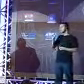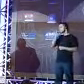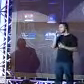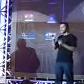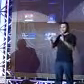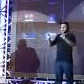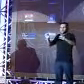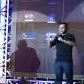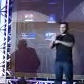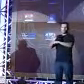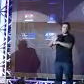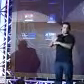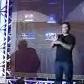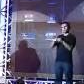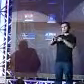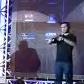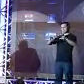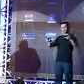and advertising.